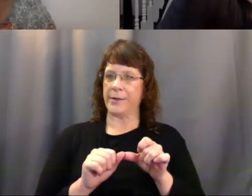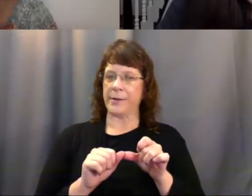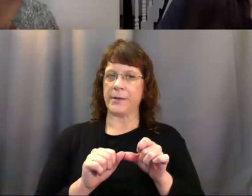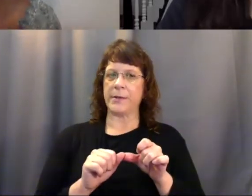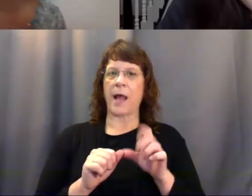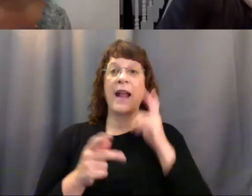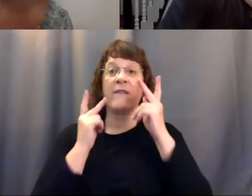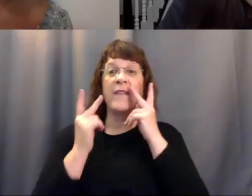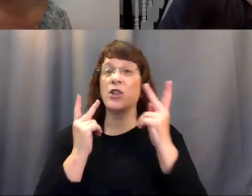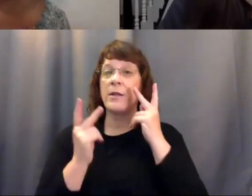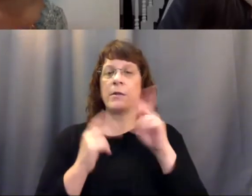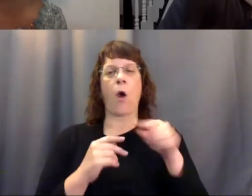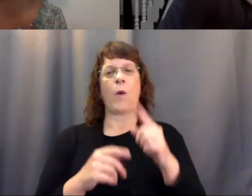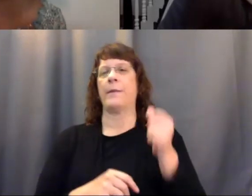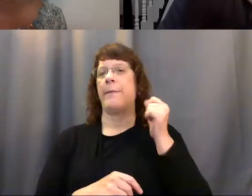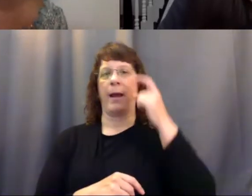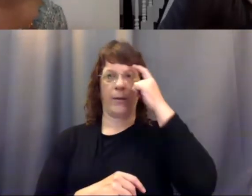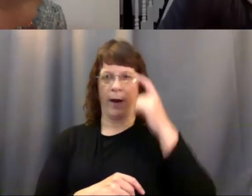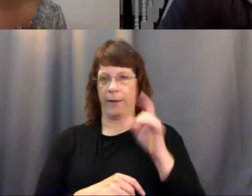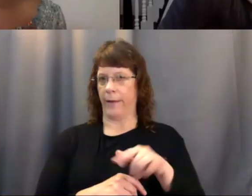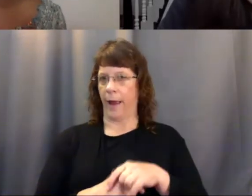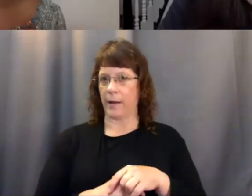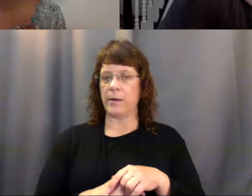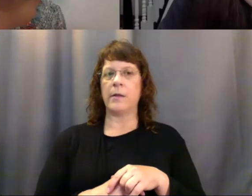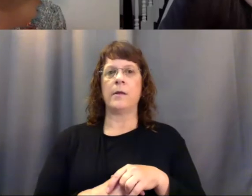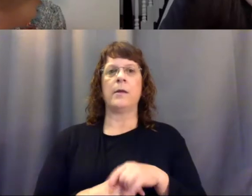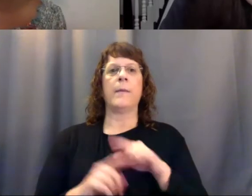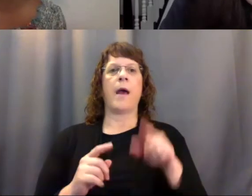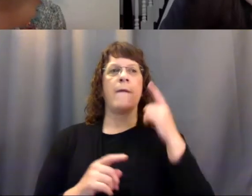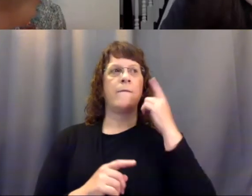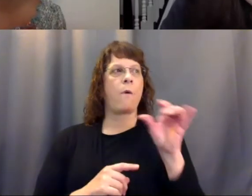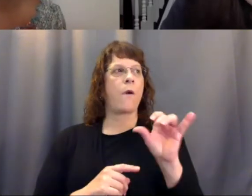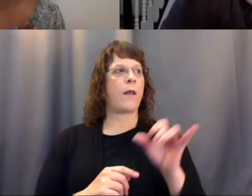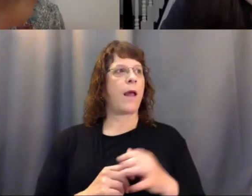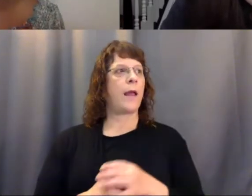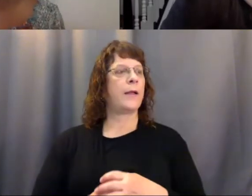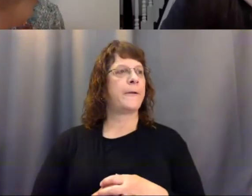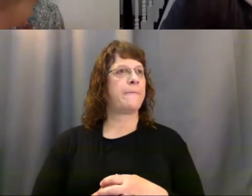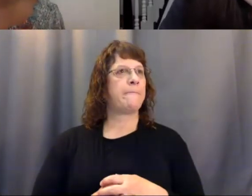back of the brain, things like that. But as far as like